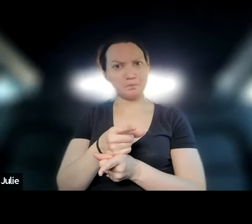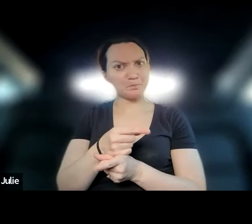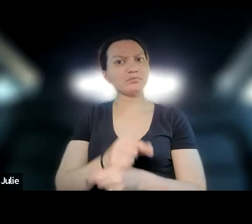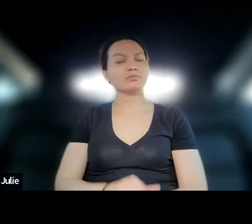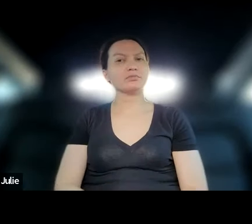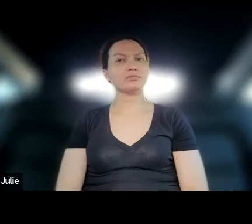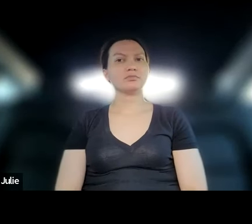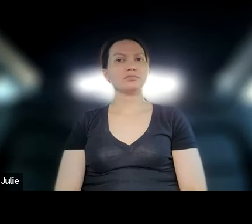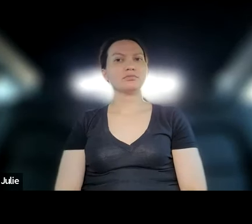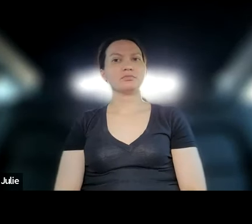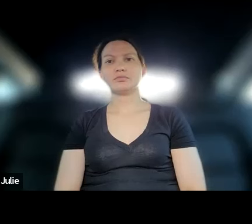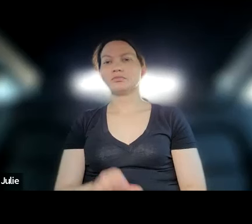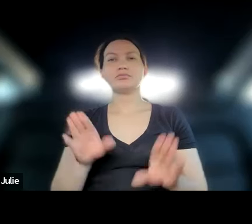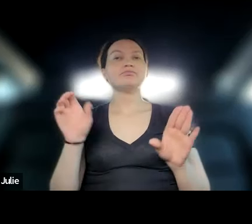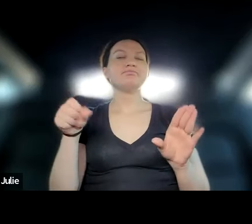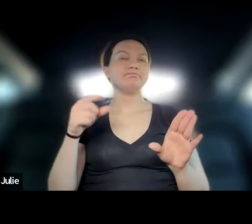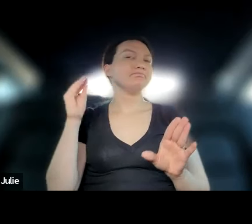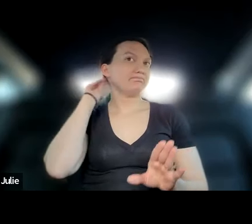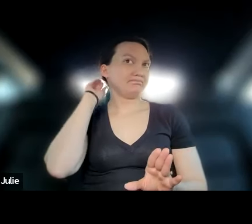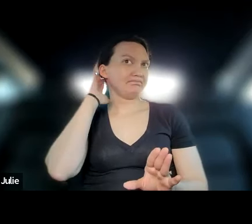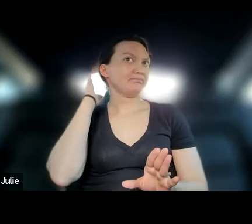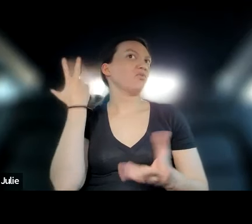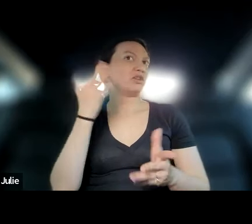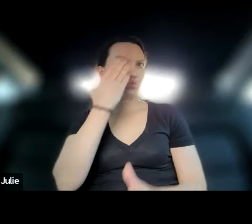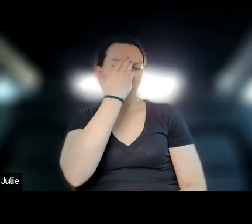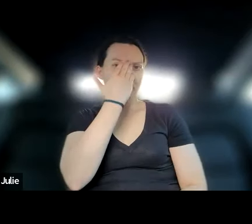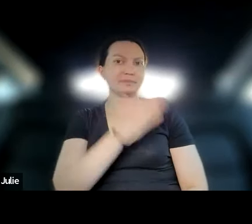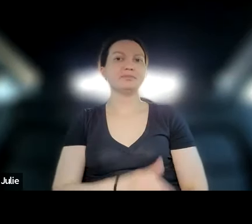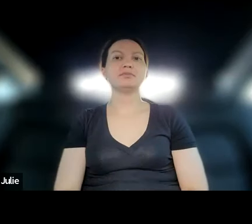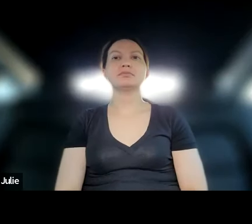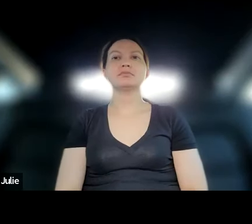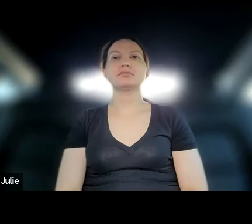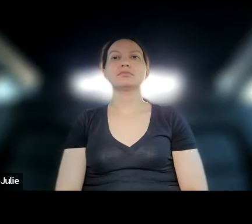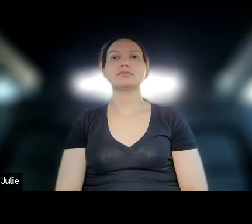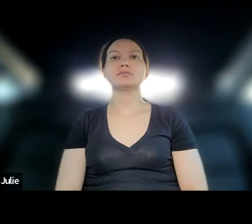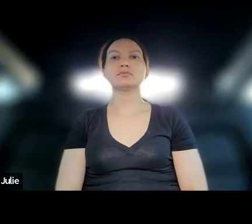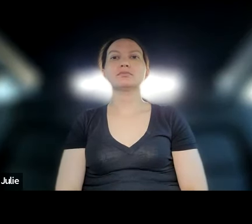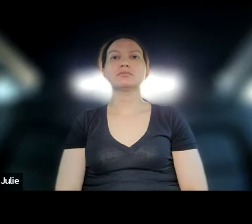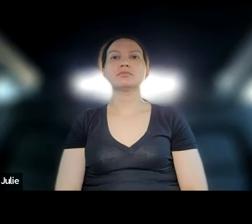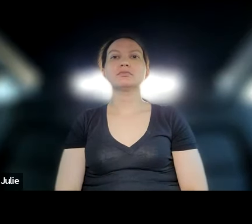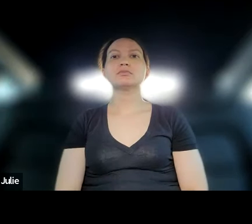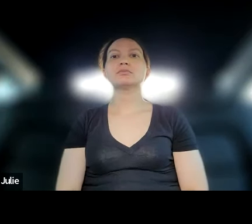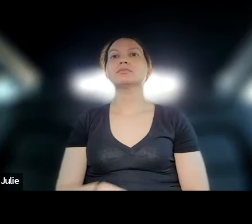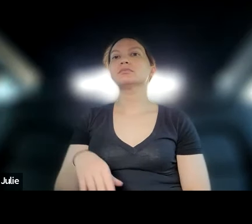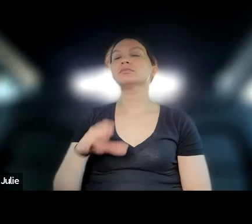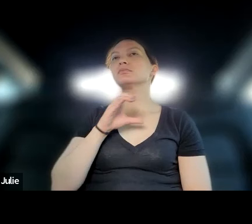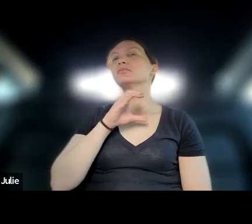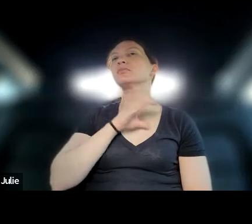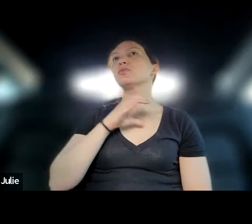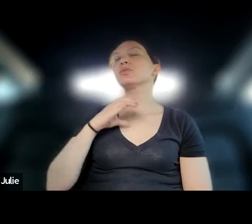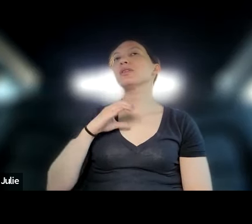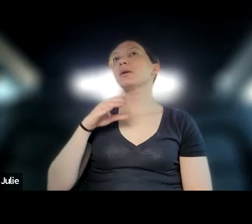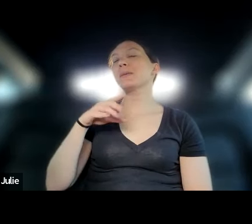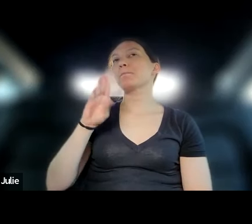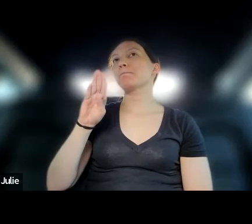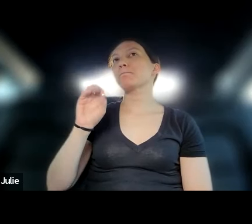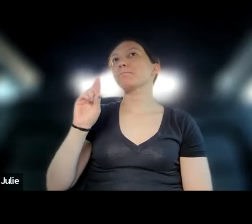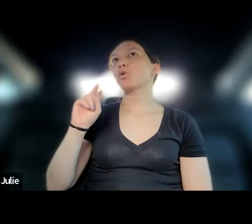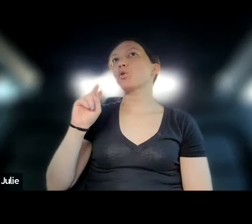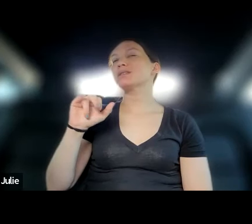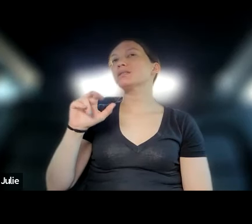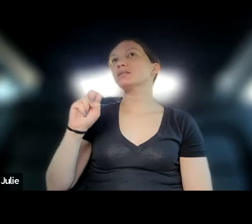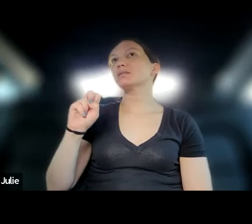Yeah, so that is definitely on our radar. Yeah, it's Commissioner Bernice Blacknell is the single